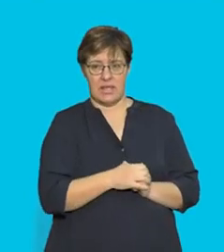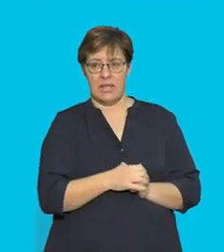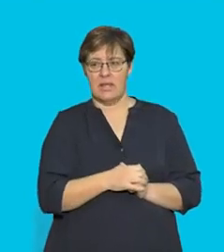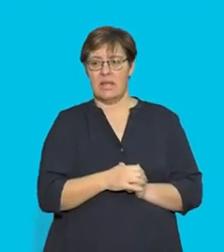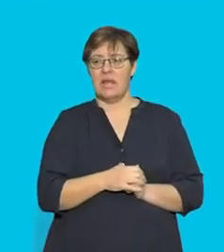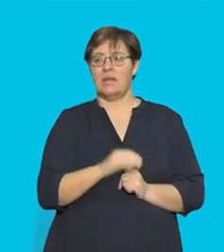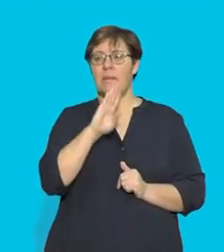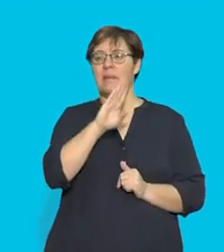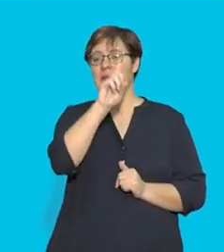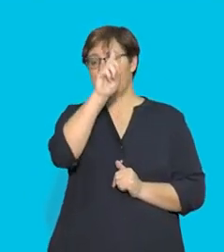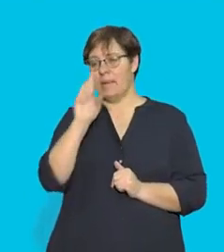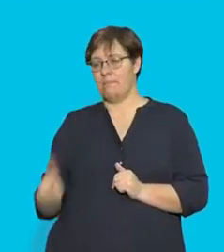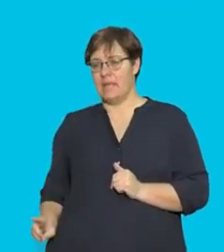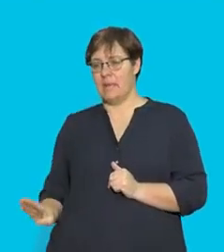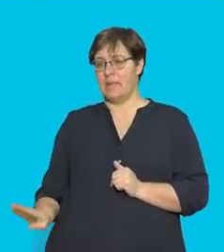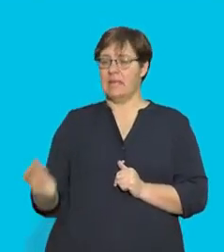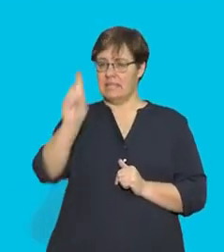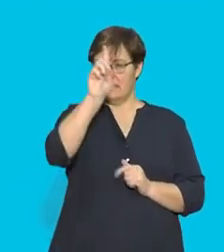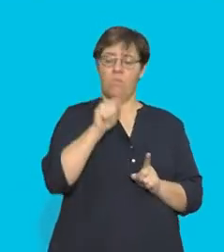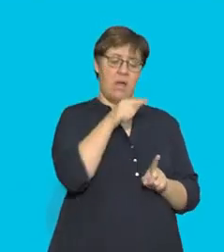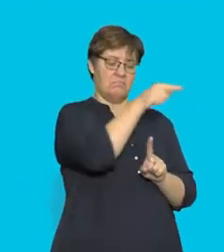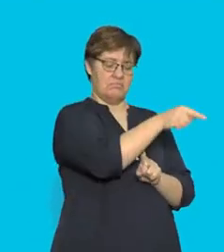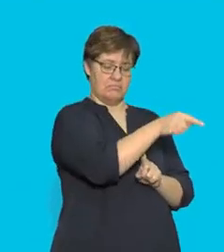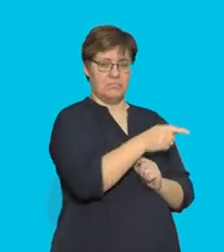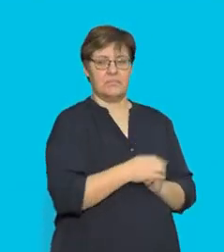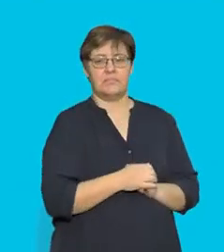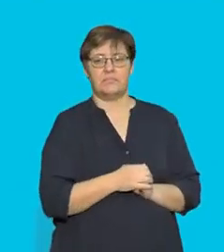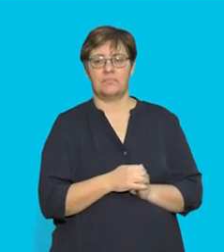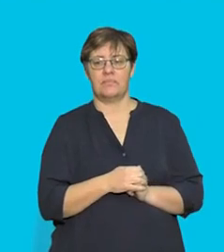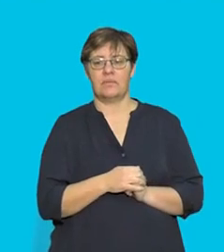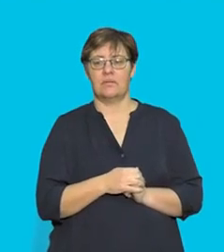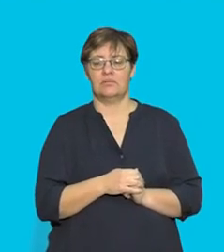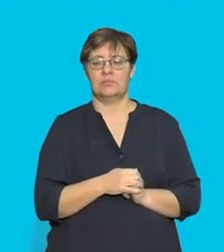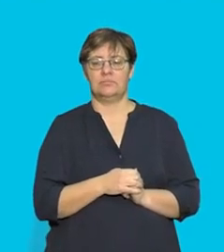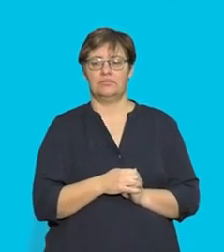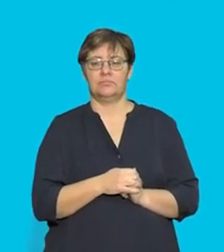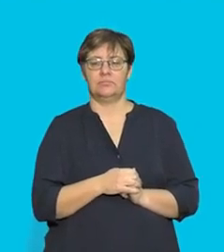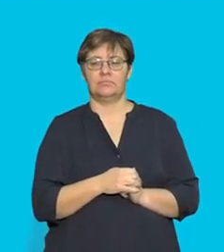hypotenuse, so it should be easy enough to find. Okay, so let's begin.